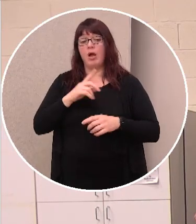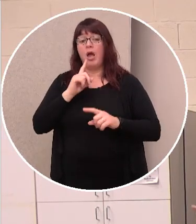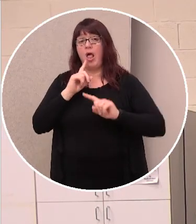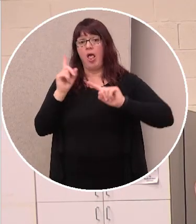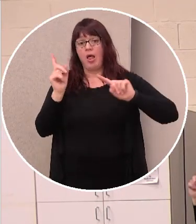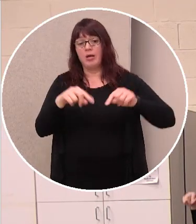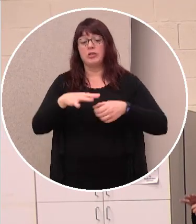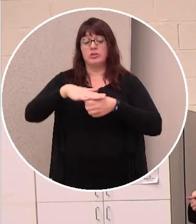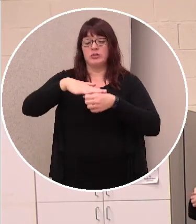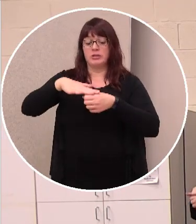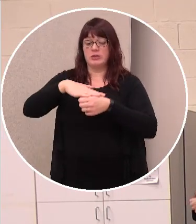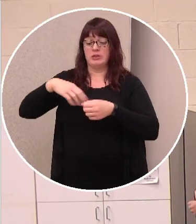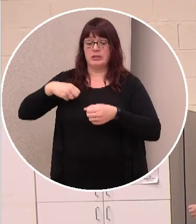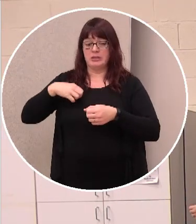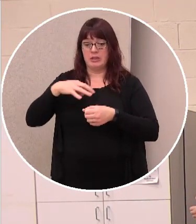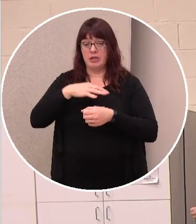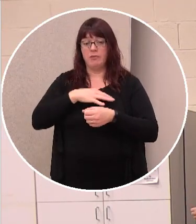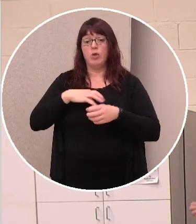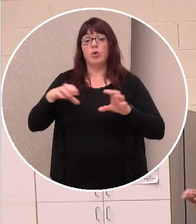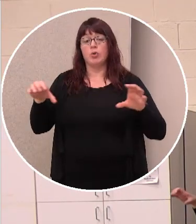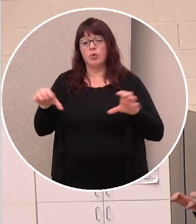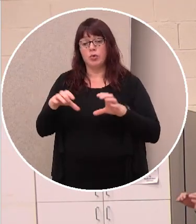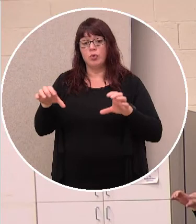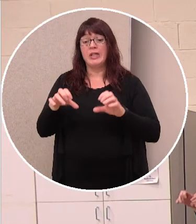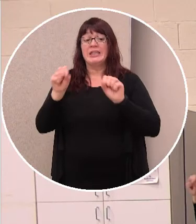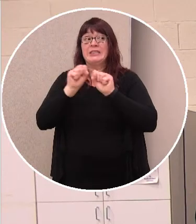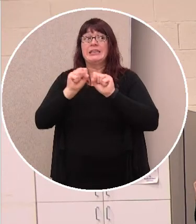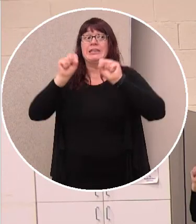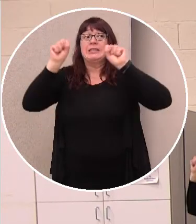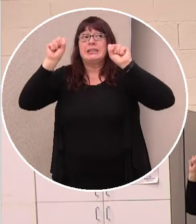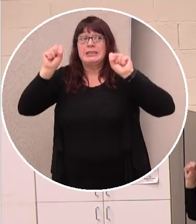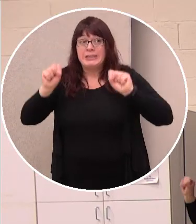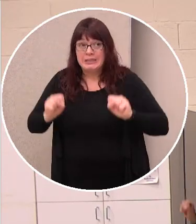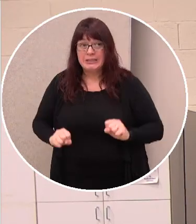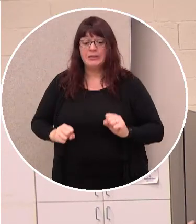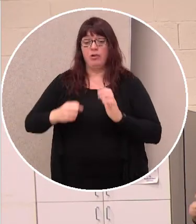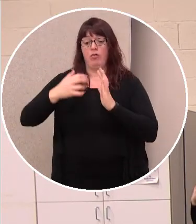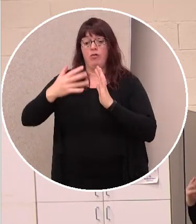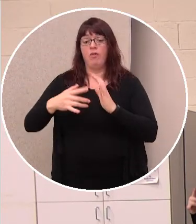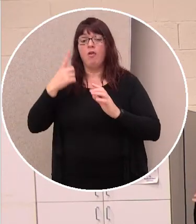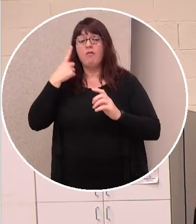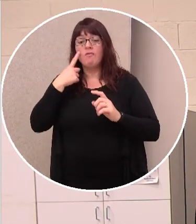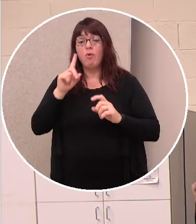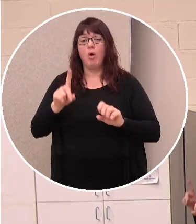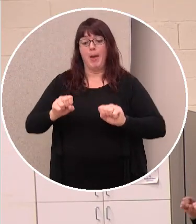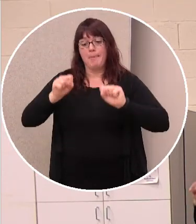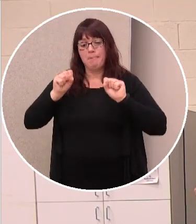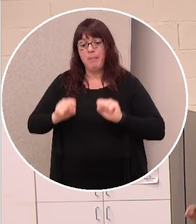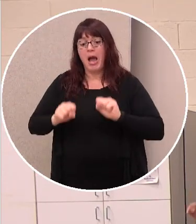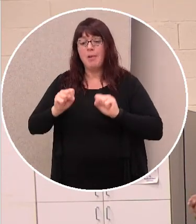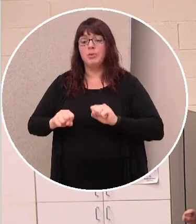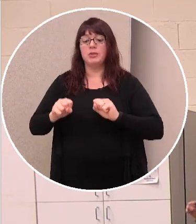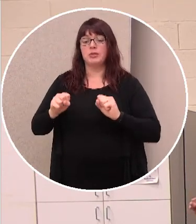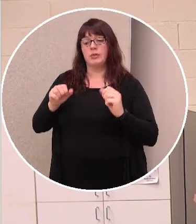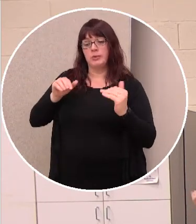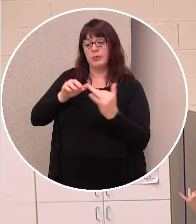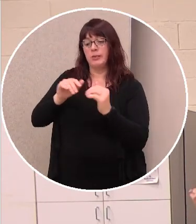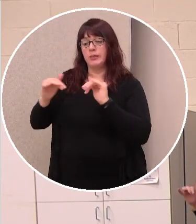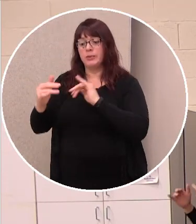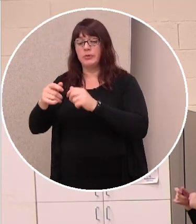district staff to conduct the following system reviews for potential catchment realignment, grade